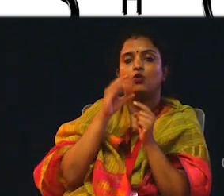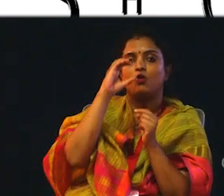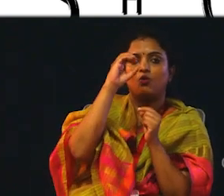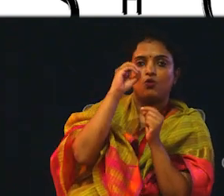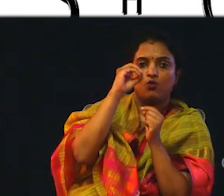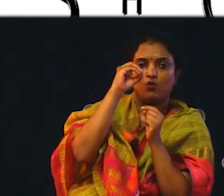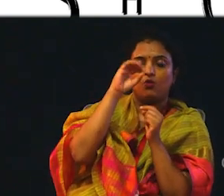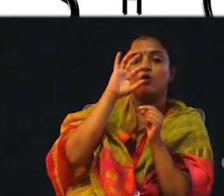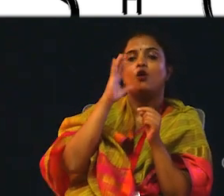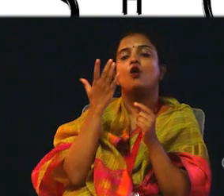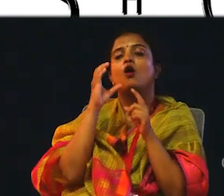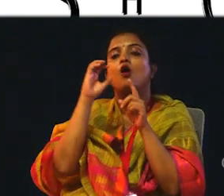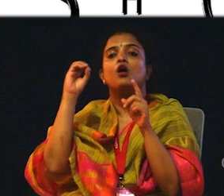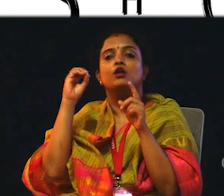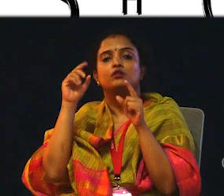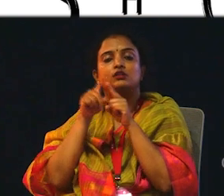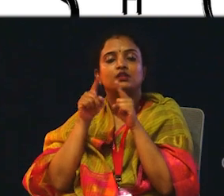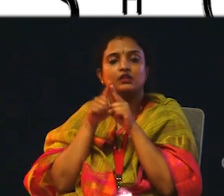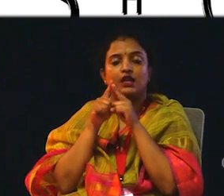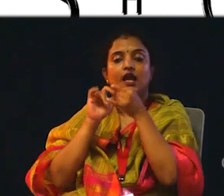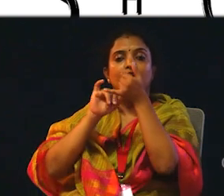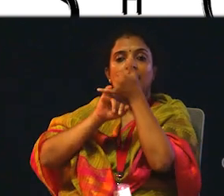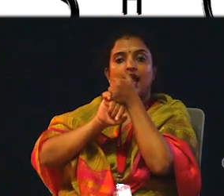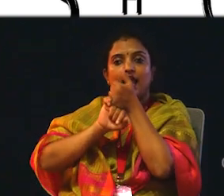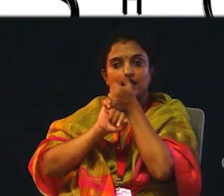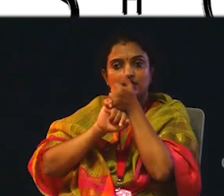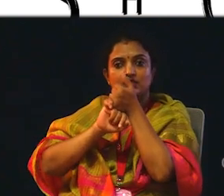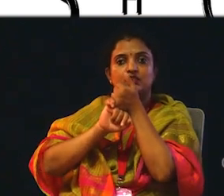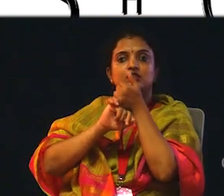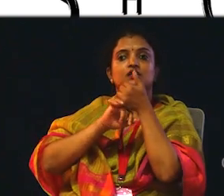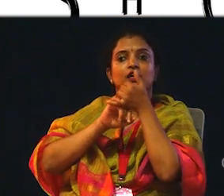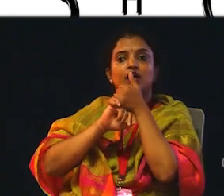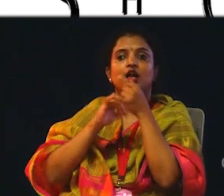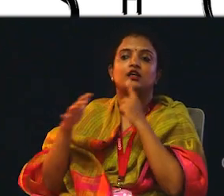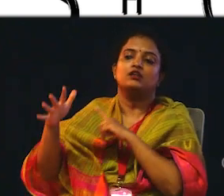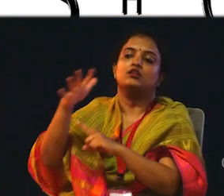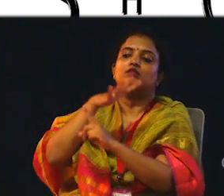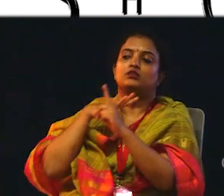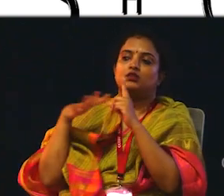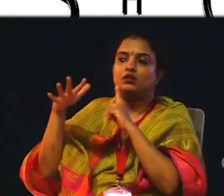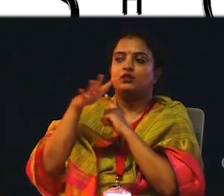organism. The S stands for the stimulus, or the environment in this